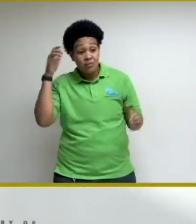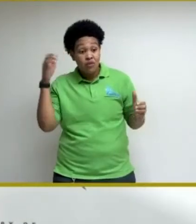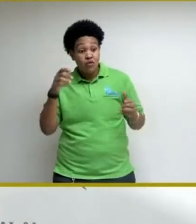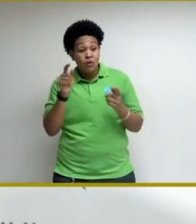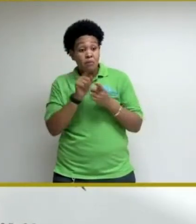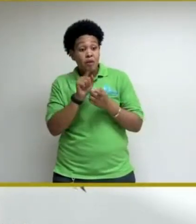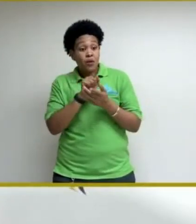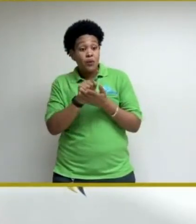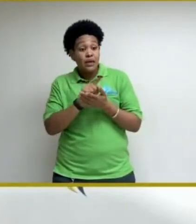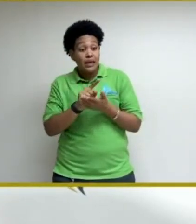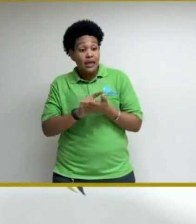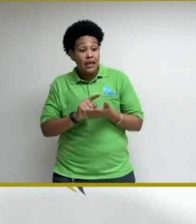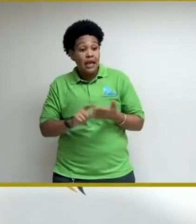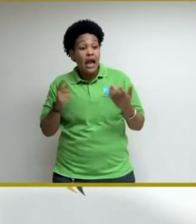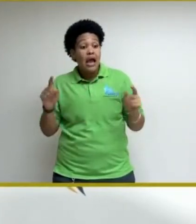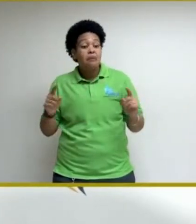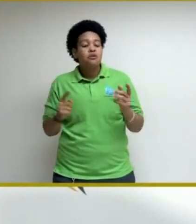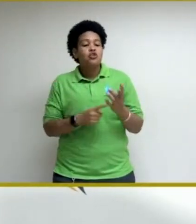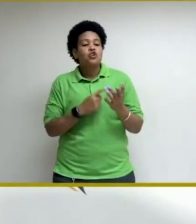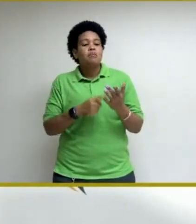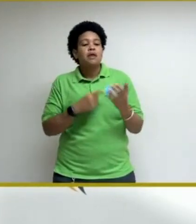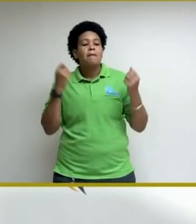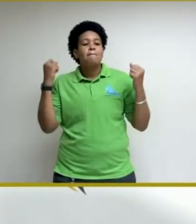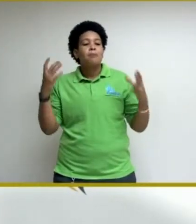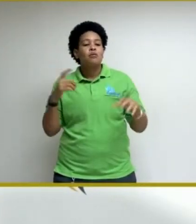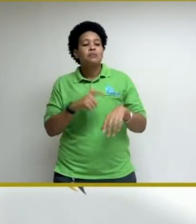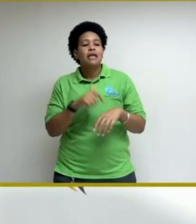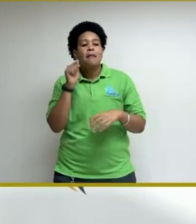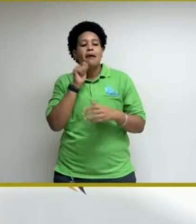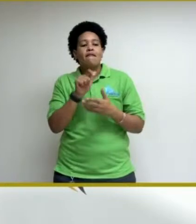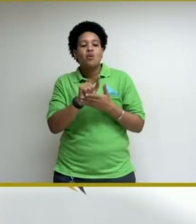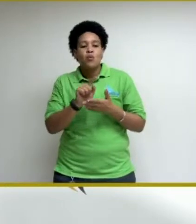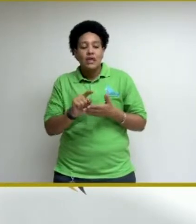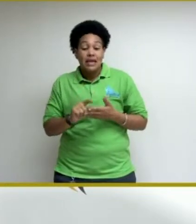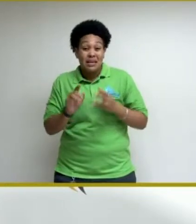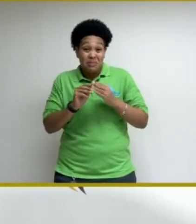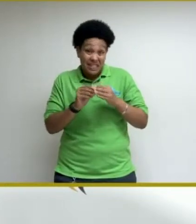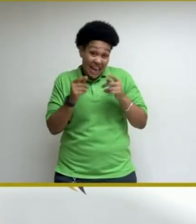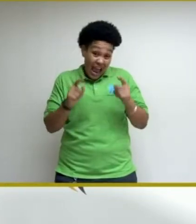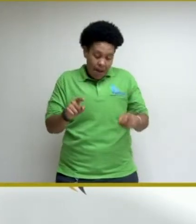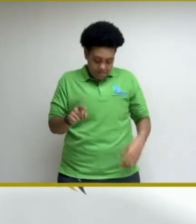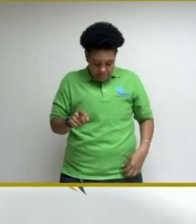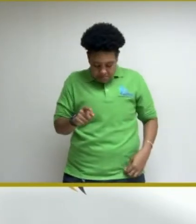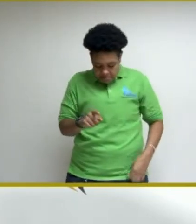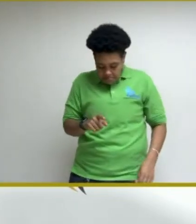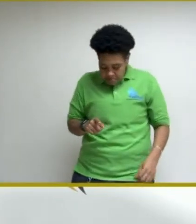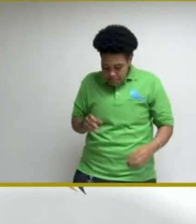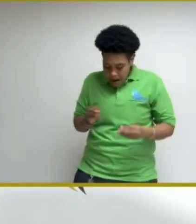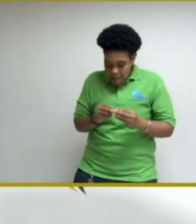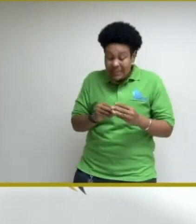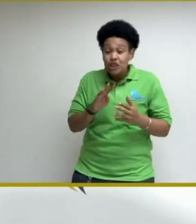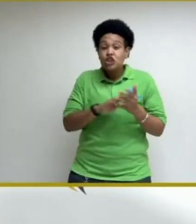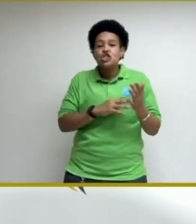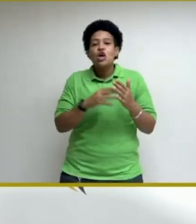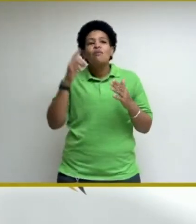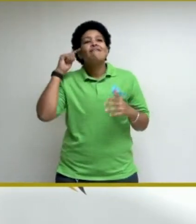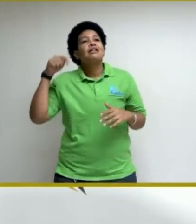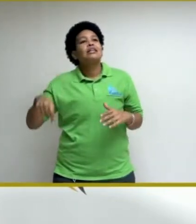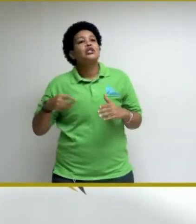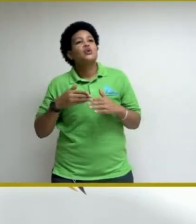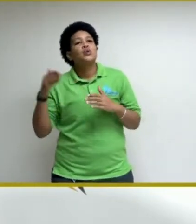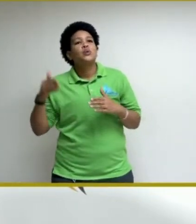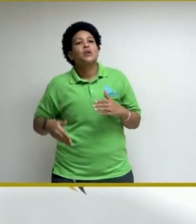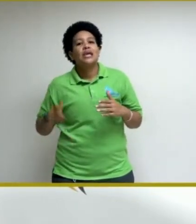weekly and sometimes multiple times each week. There is a meeting scheduled for this weekend of